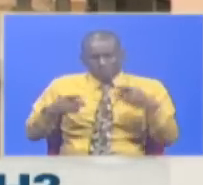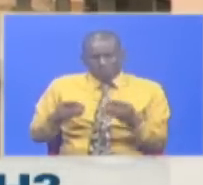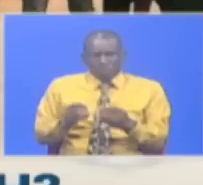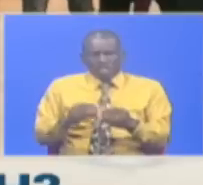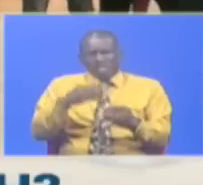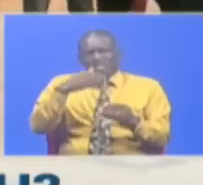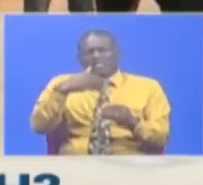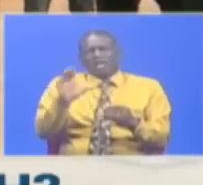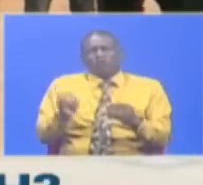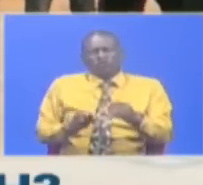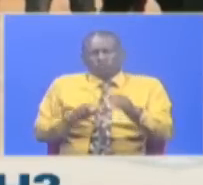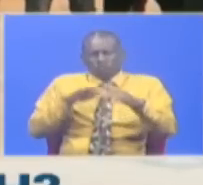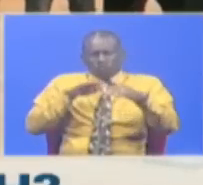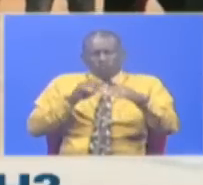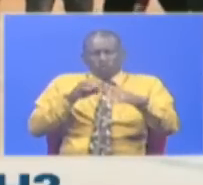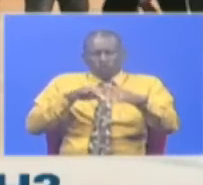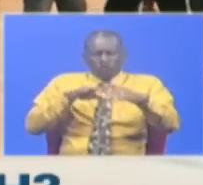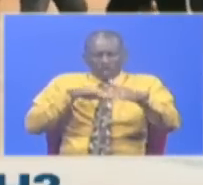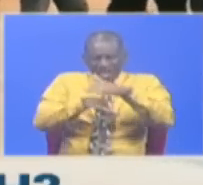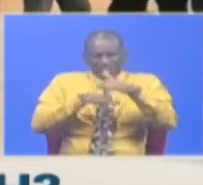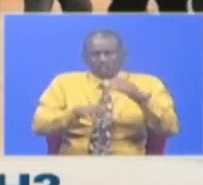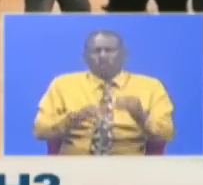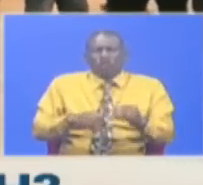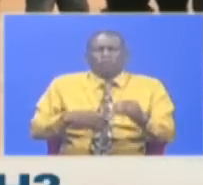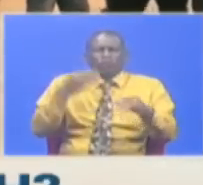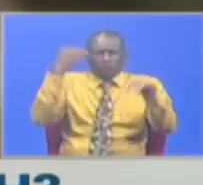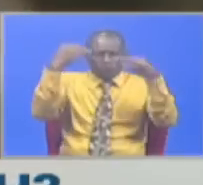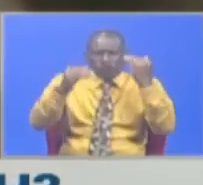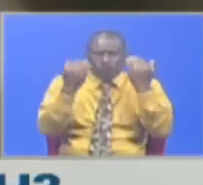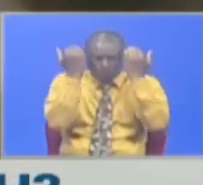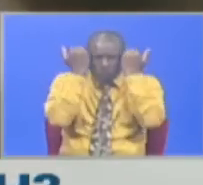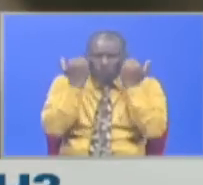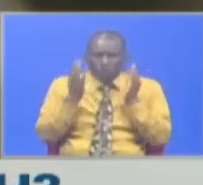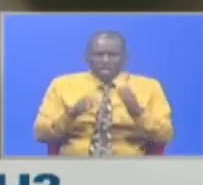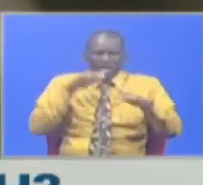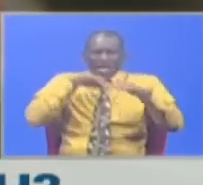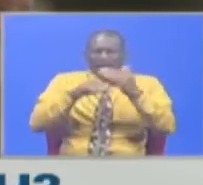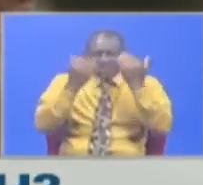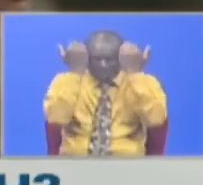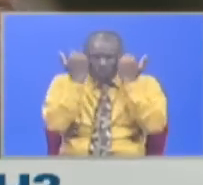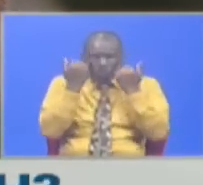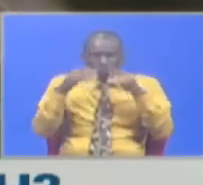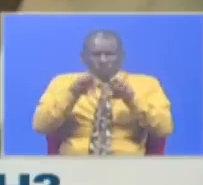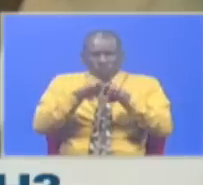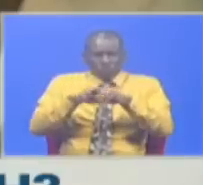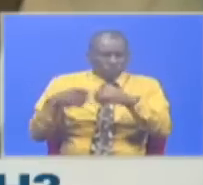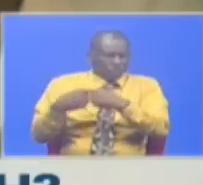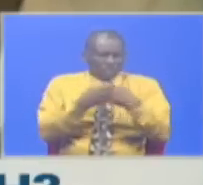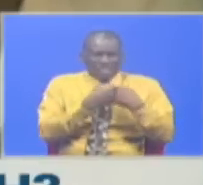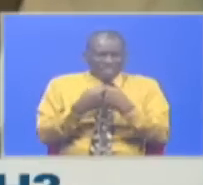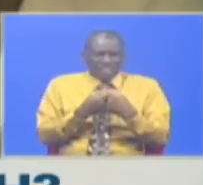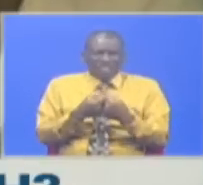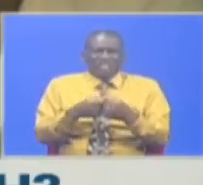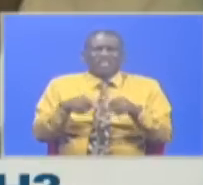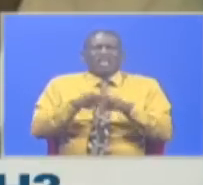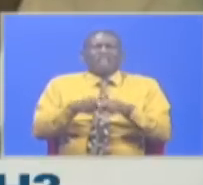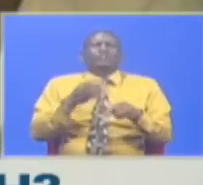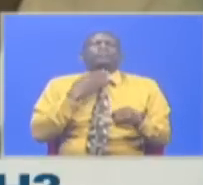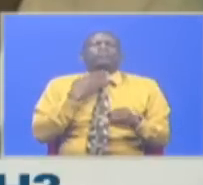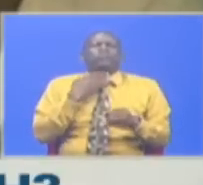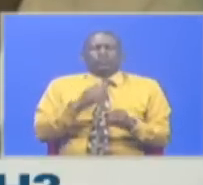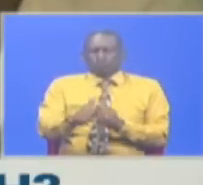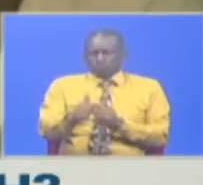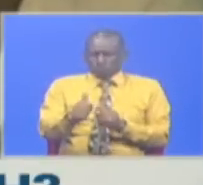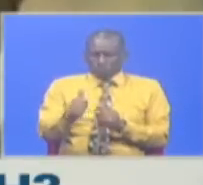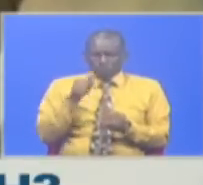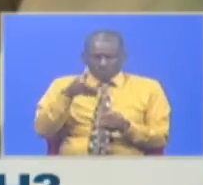to competent legal counsel. Access to the courts themselves proves a challenge. And as much as we'd like to deny it,